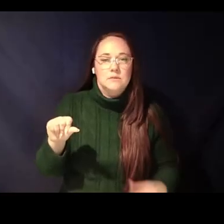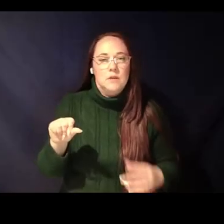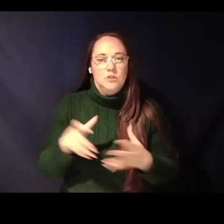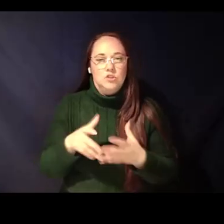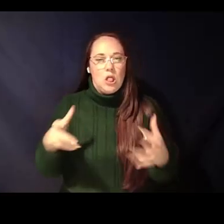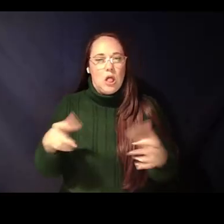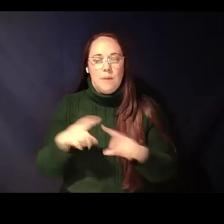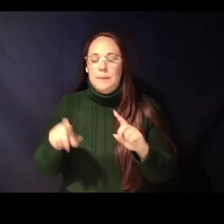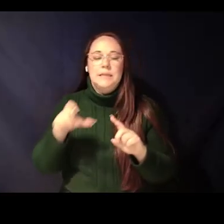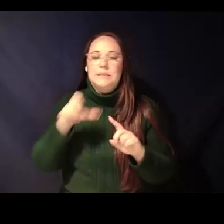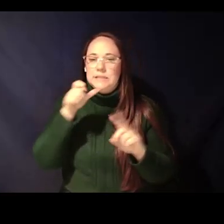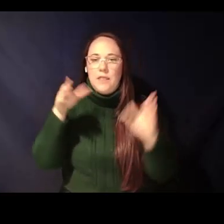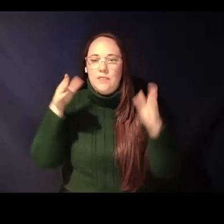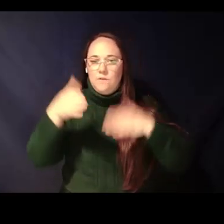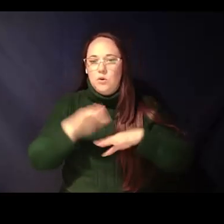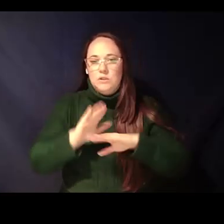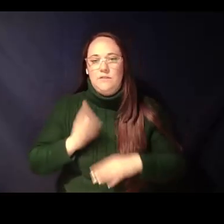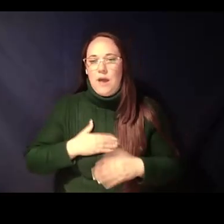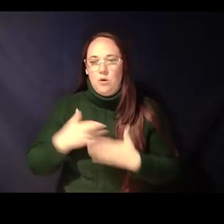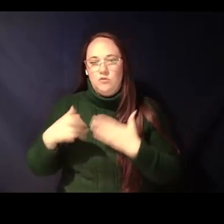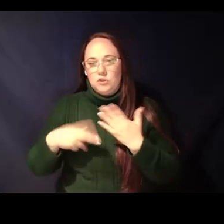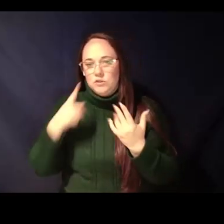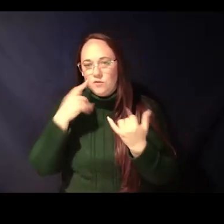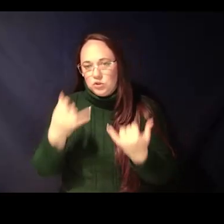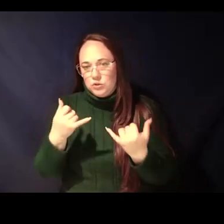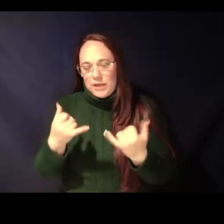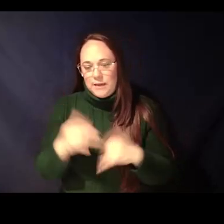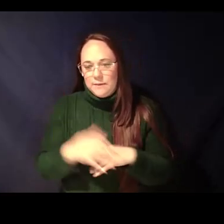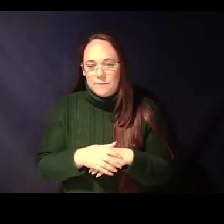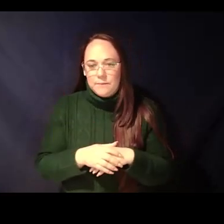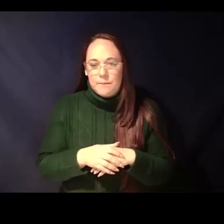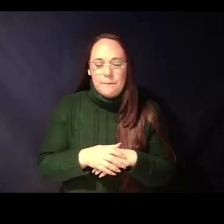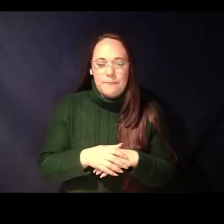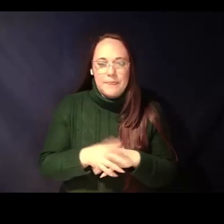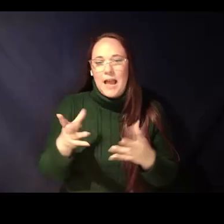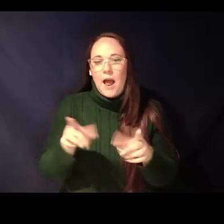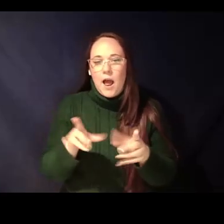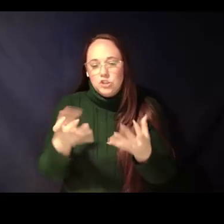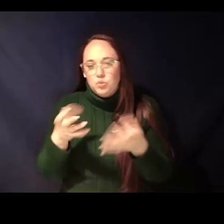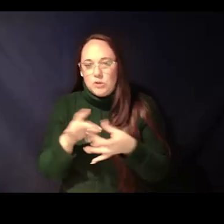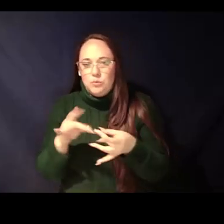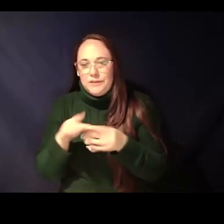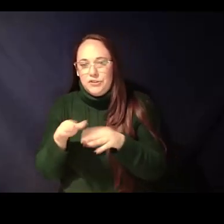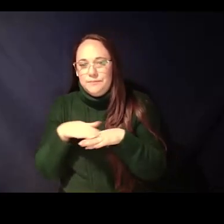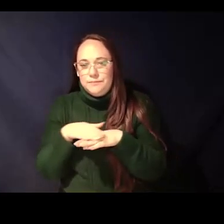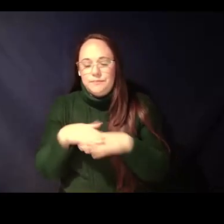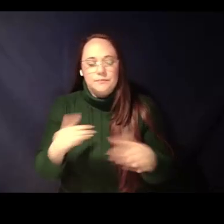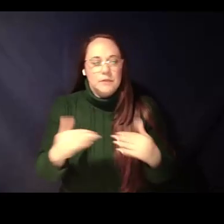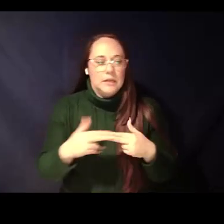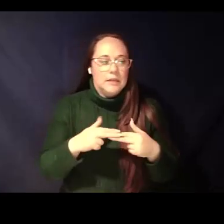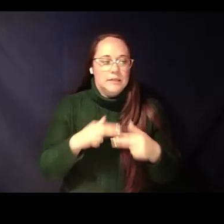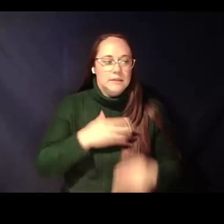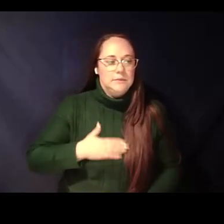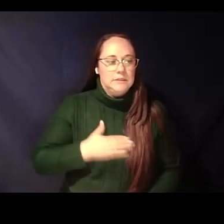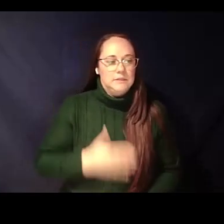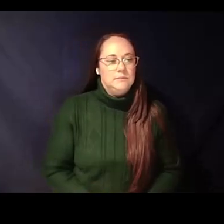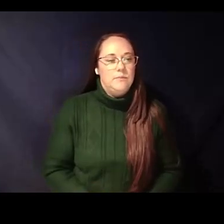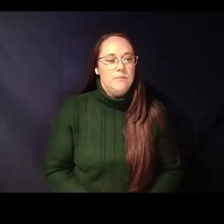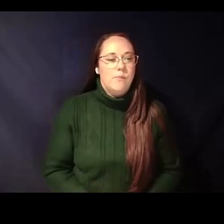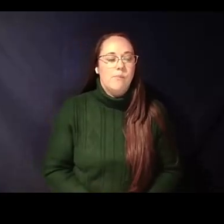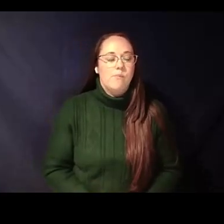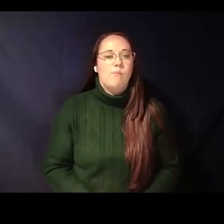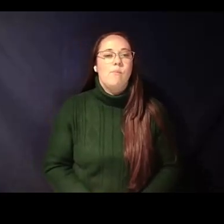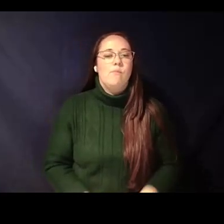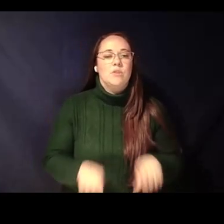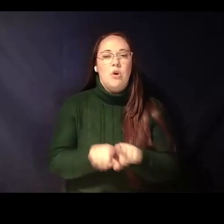of our findings today. But I didn't want to go too far without calling it out. Next slide, please. I also didn't want to